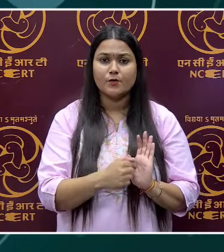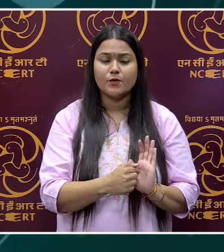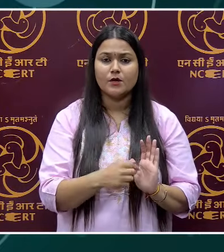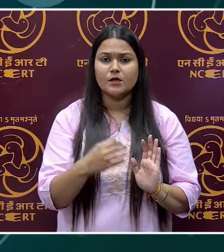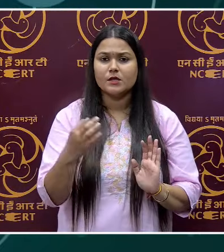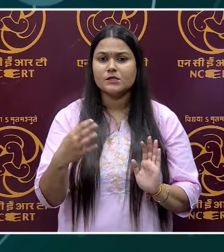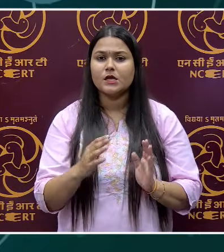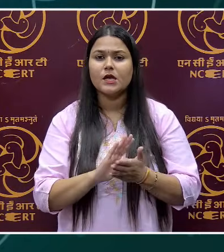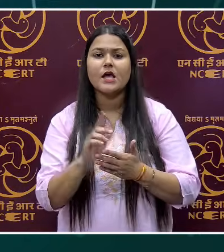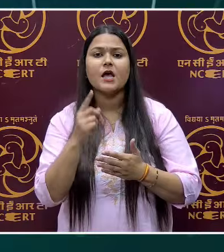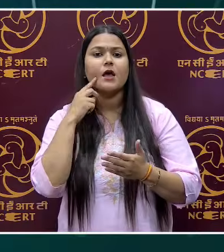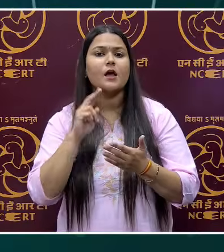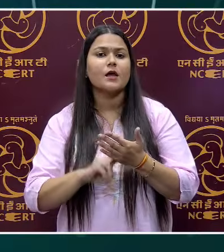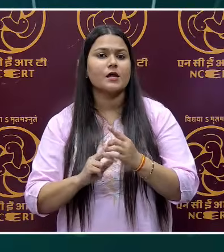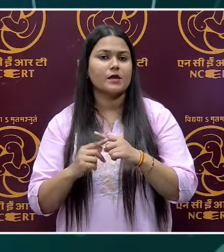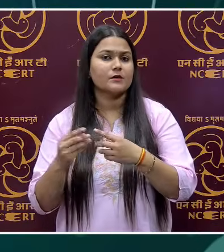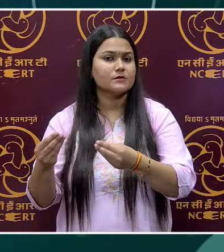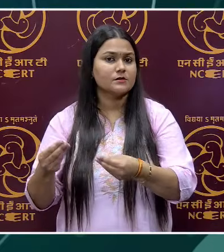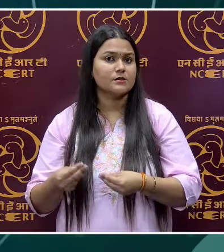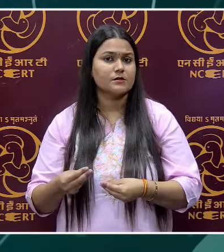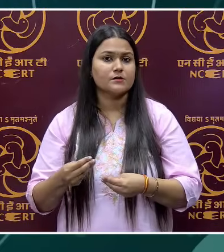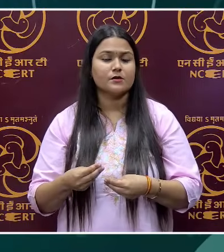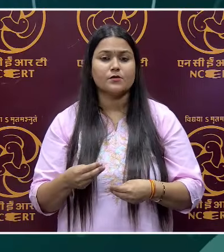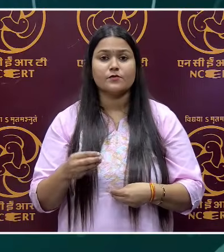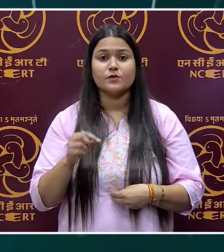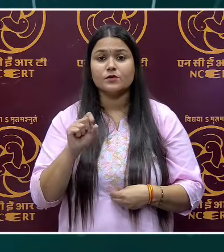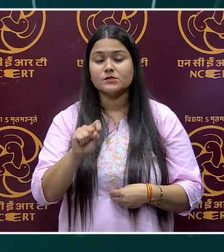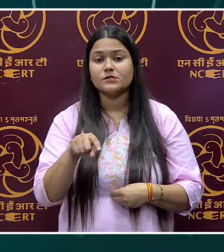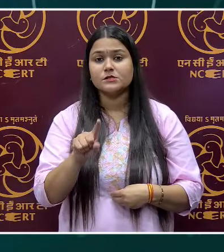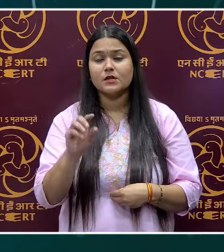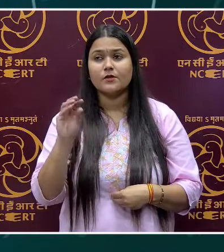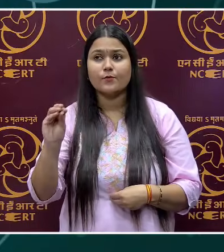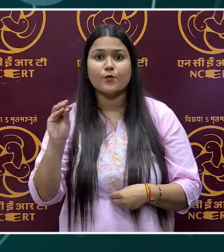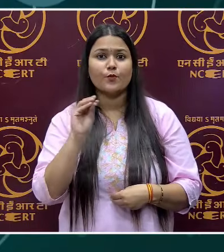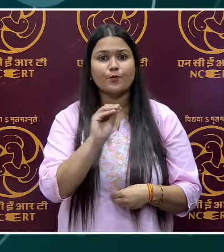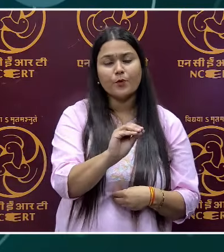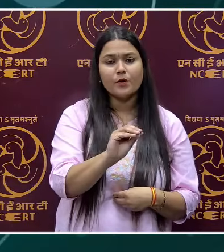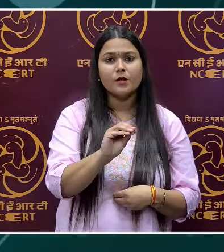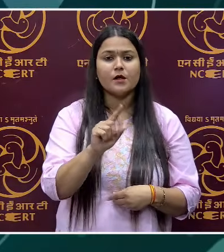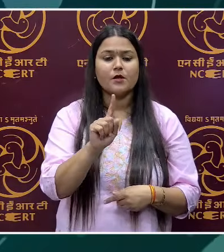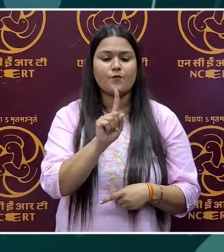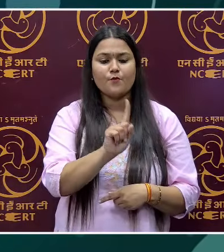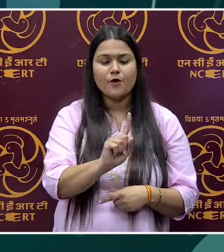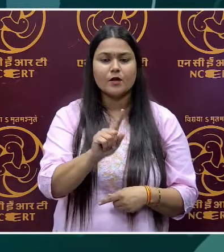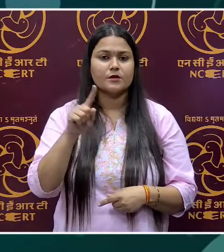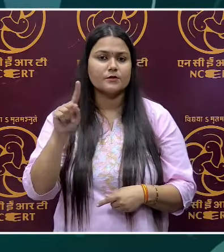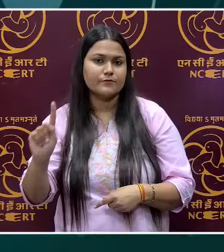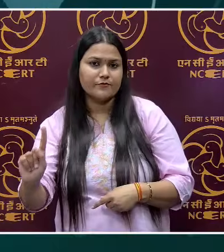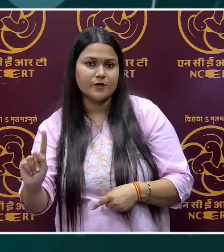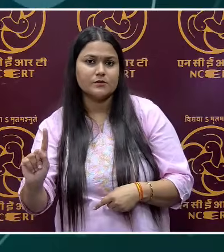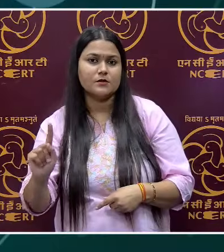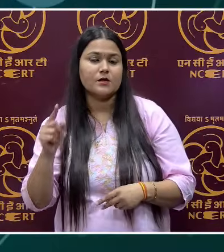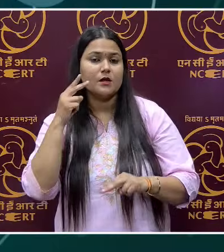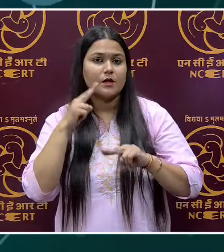hint and you have to put a value 1 here and submit. If it is correct, it will say it is correct.